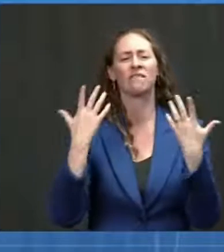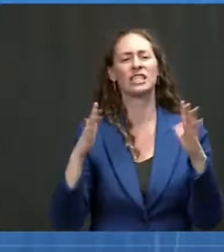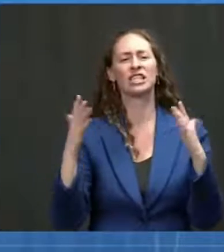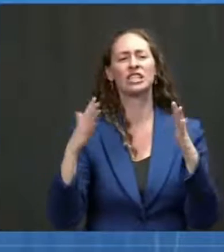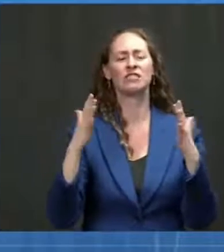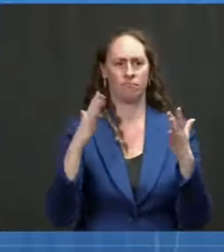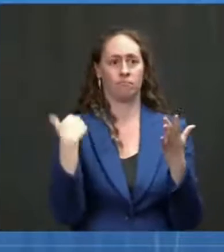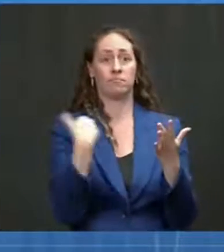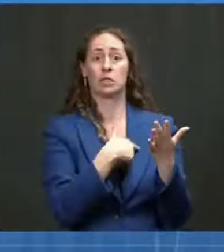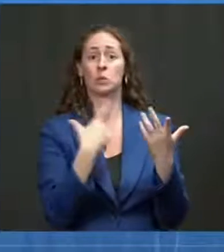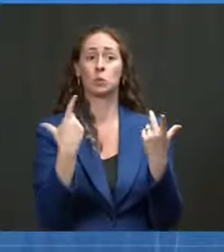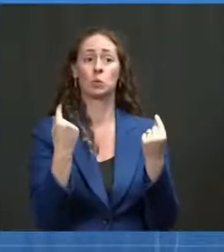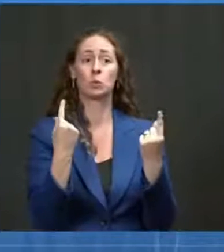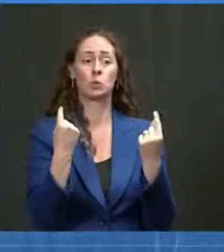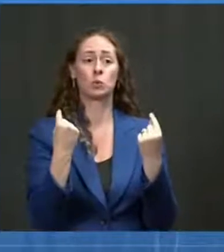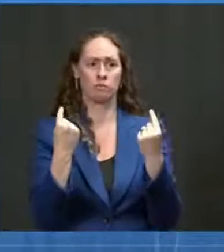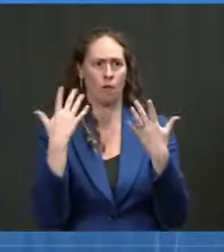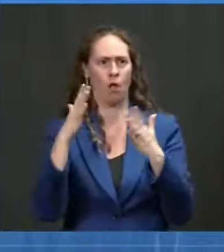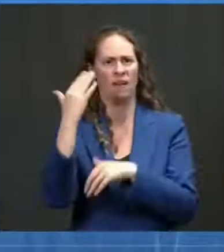to 80 different countries.